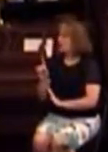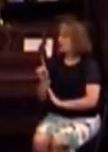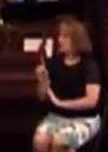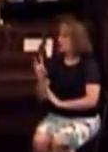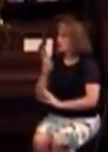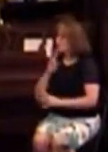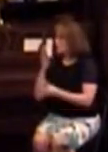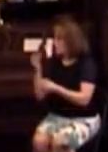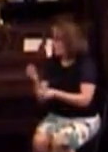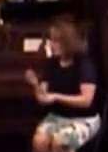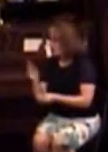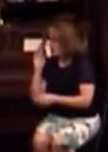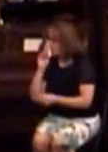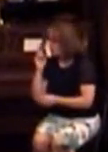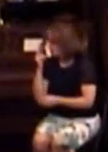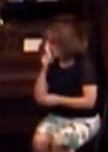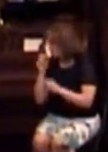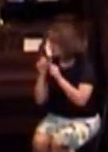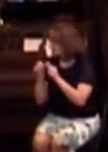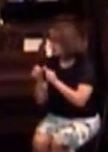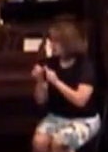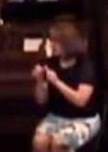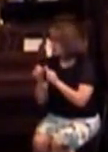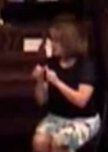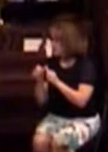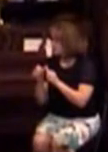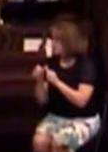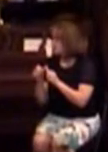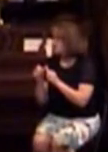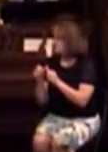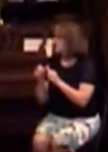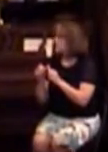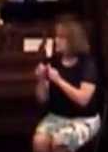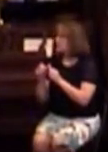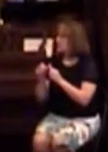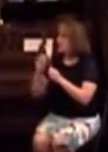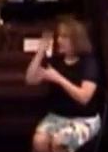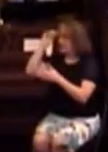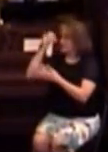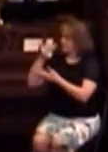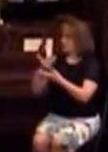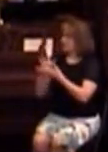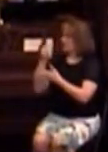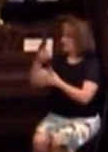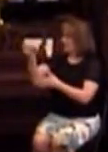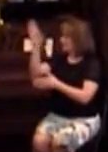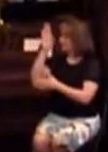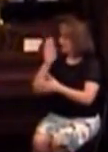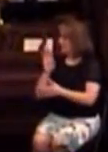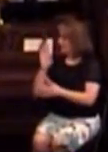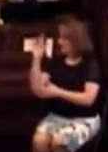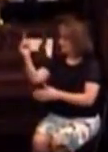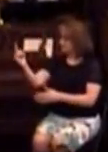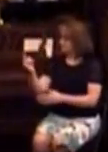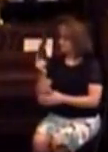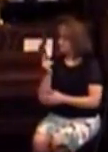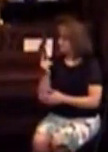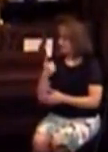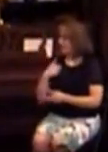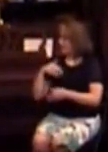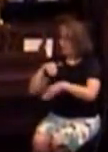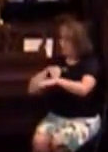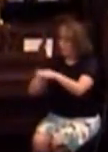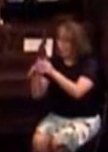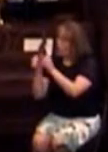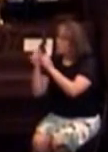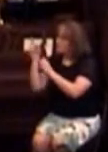ear, the Son of God discloses, and I walk with him, I talk with him, and he tells